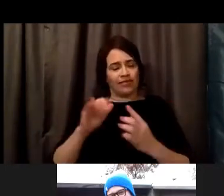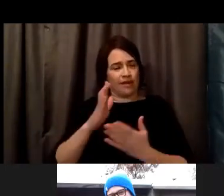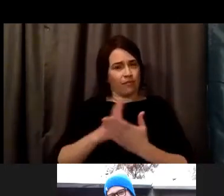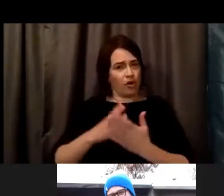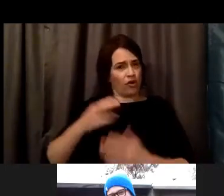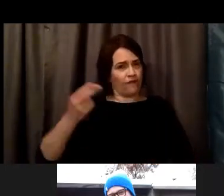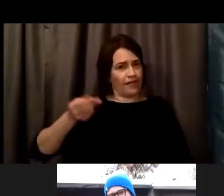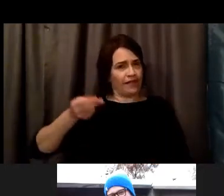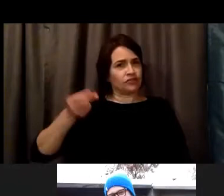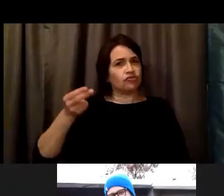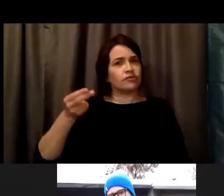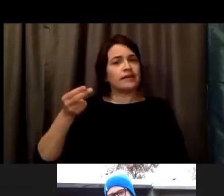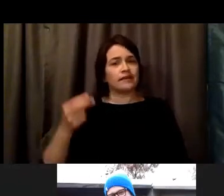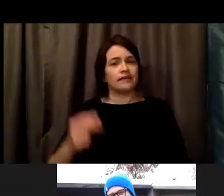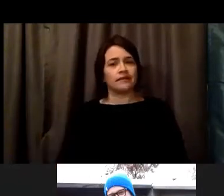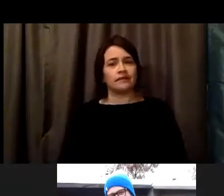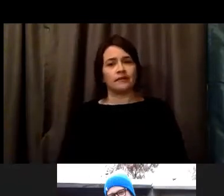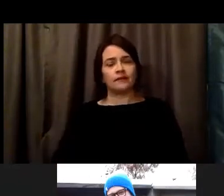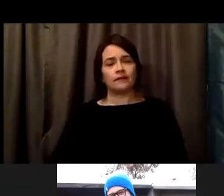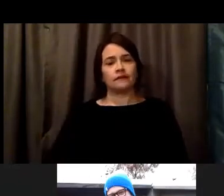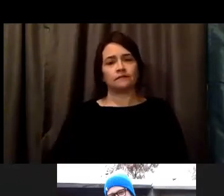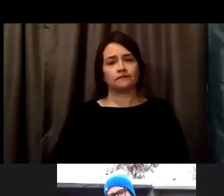that's responsible for us being here.